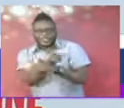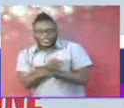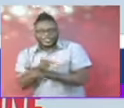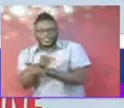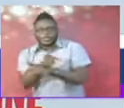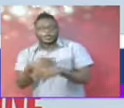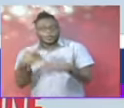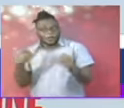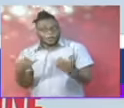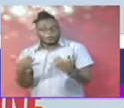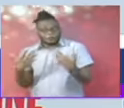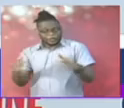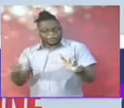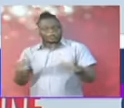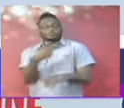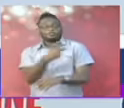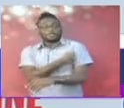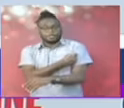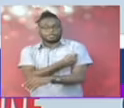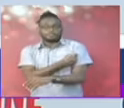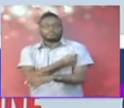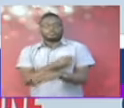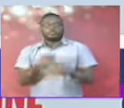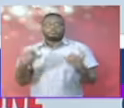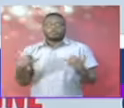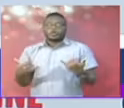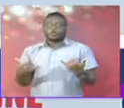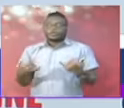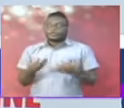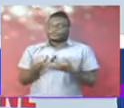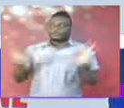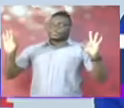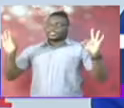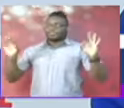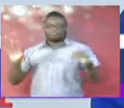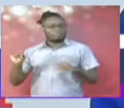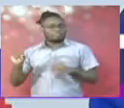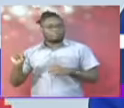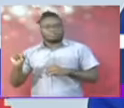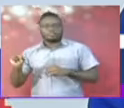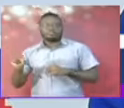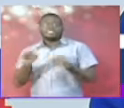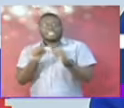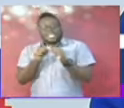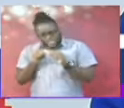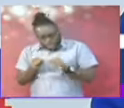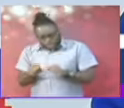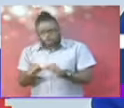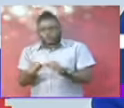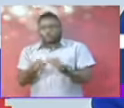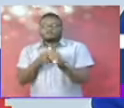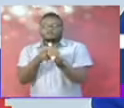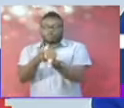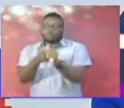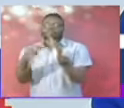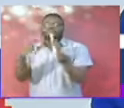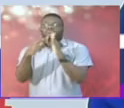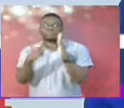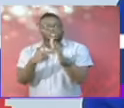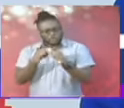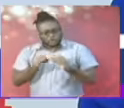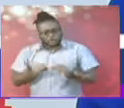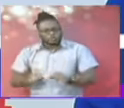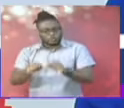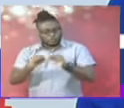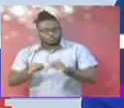follow the 3 Ws, wear my mask, wash my hands, and of course, watch my distance. But I appreciate